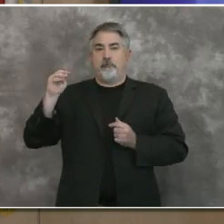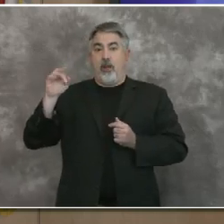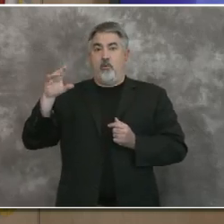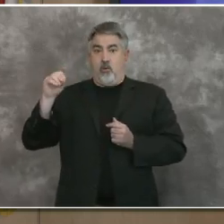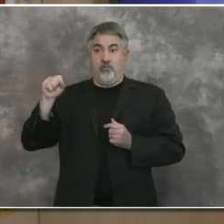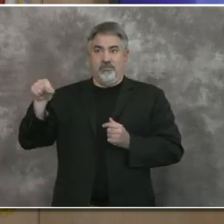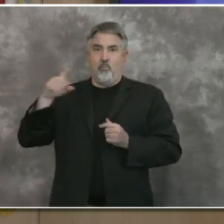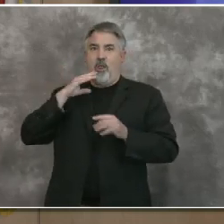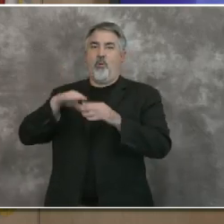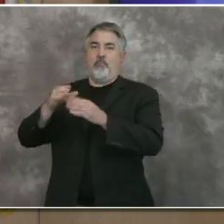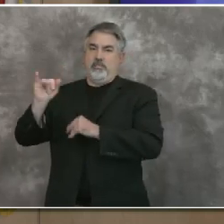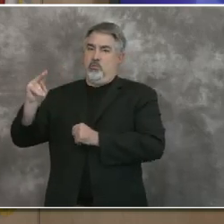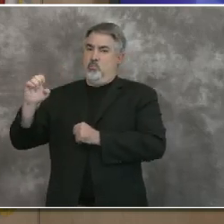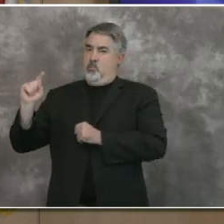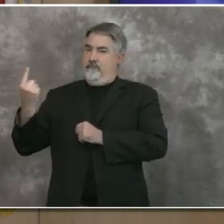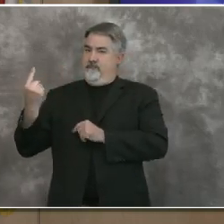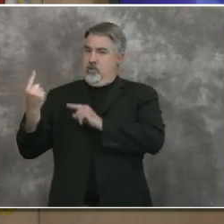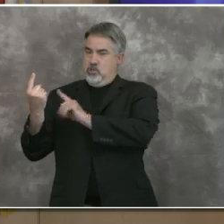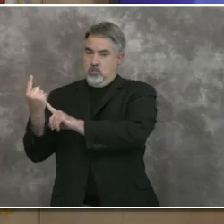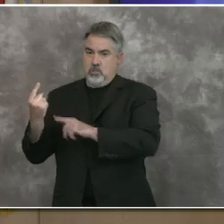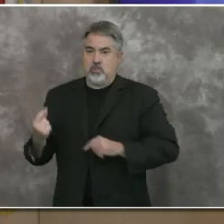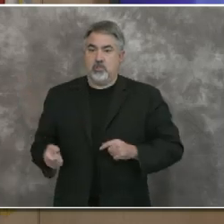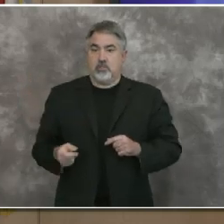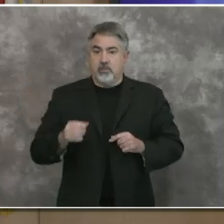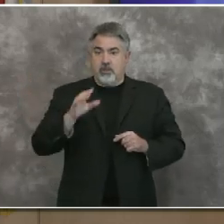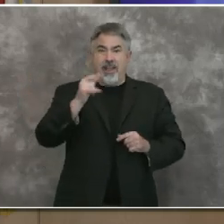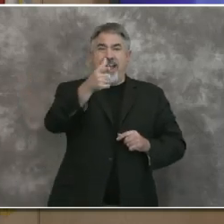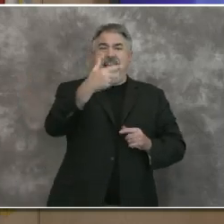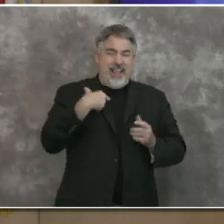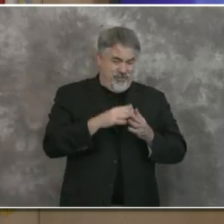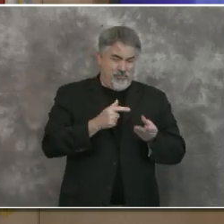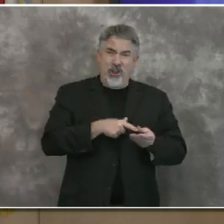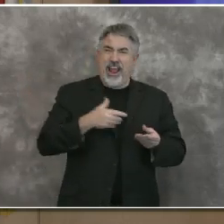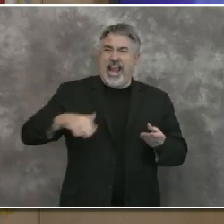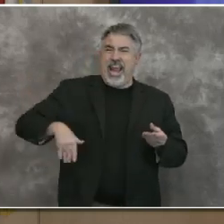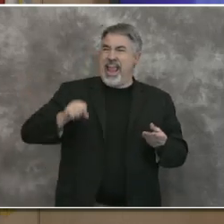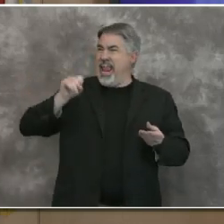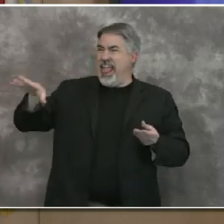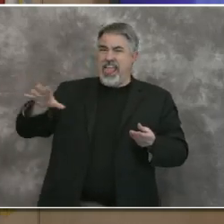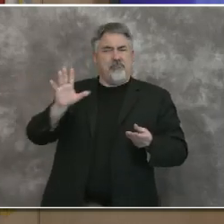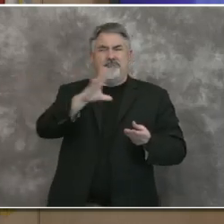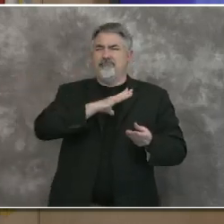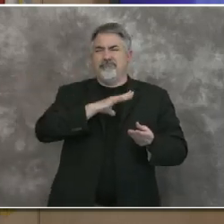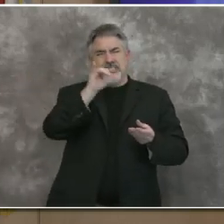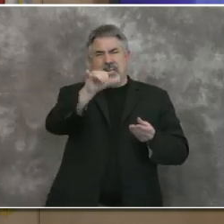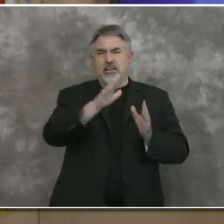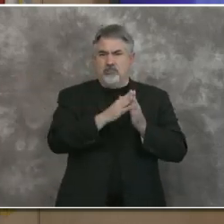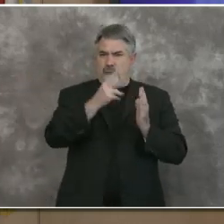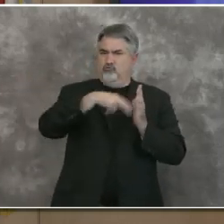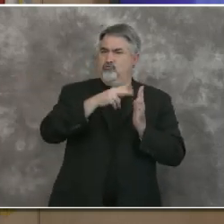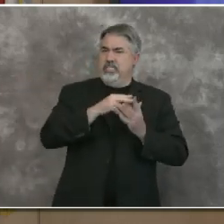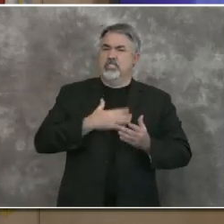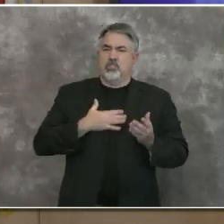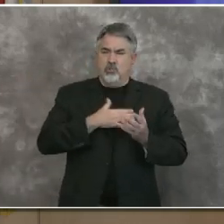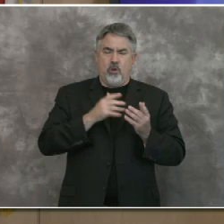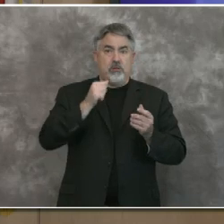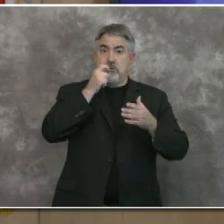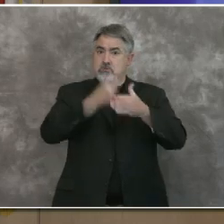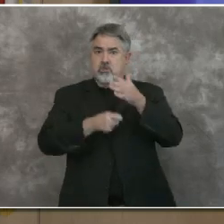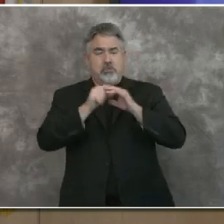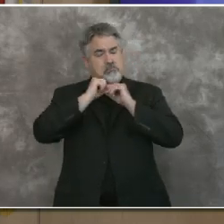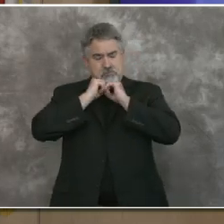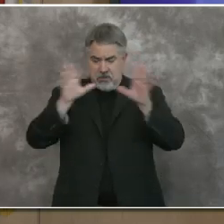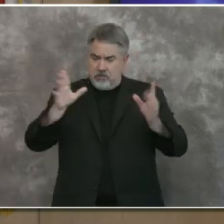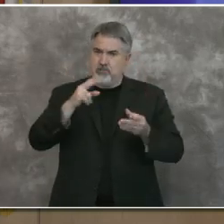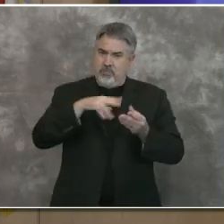don't worry about returning them for now. Keep them and reread the good ones. You won't be charged any late fees. We will also